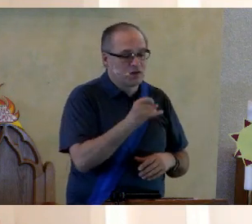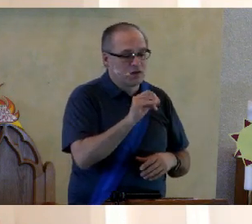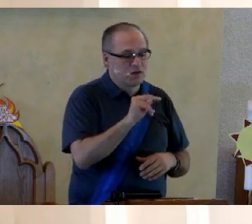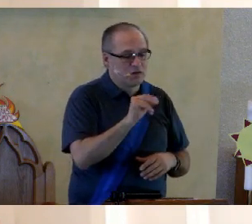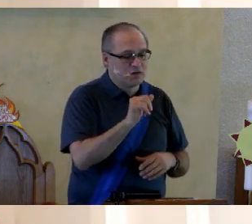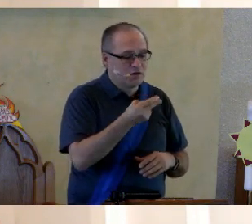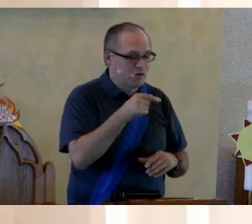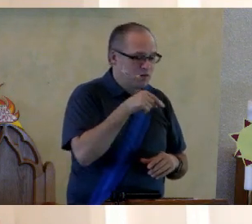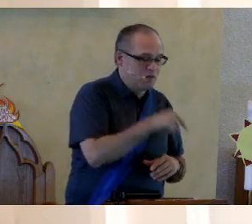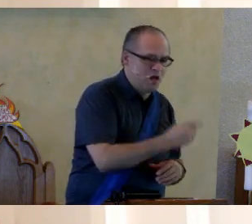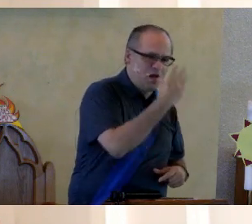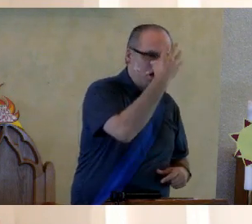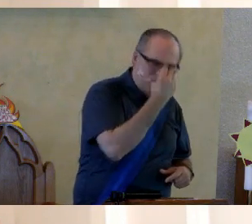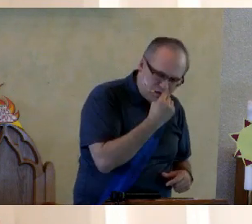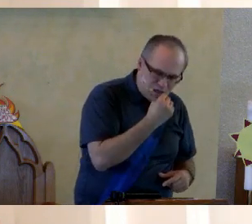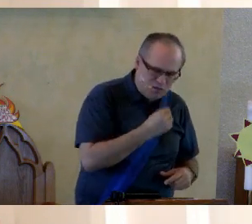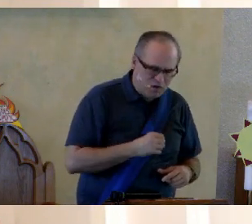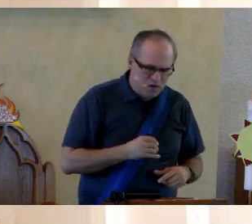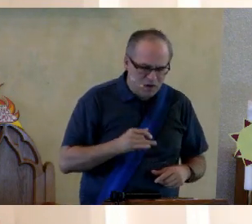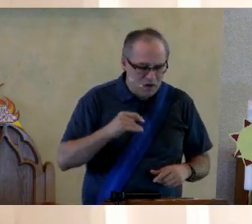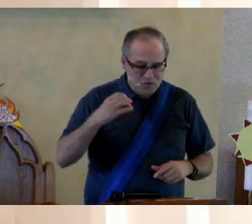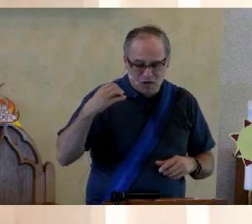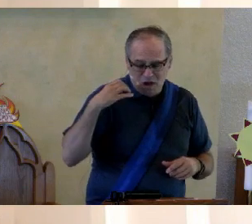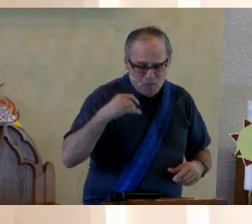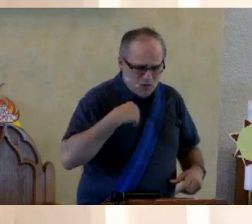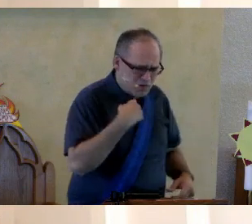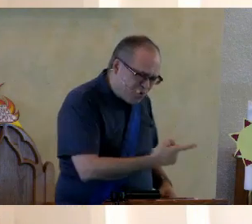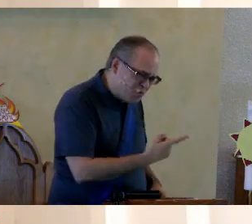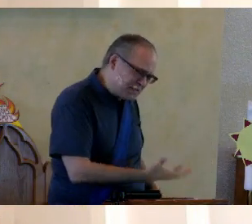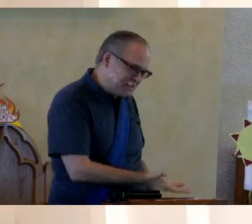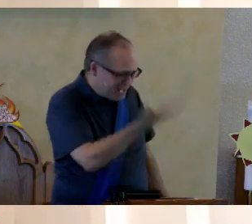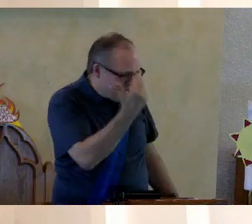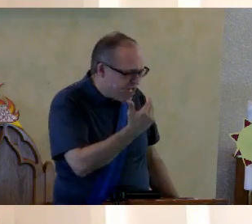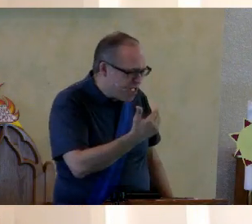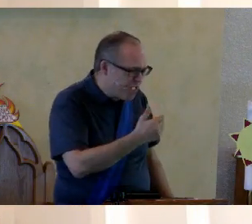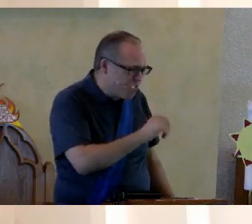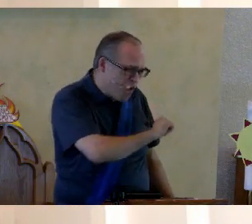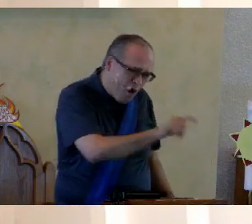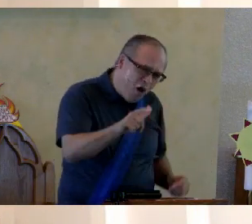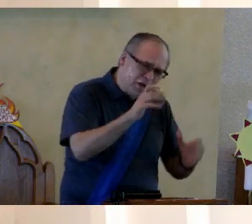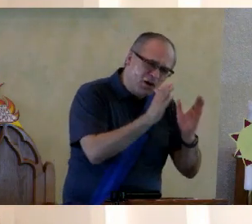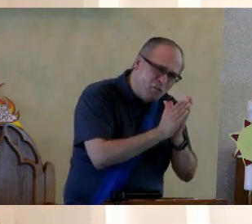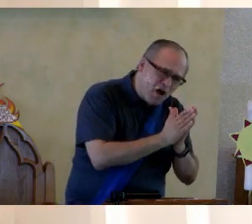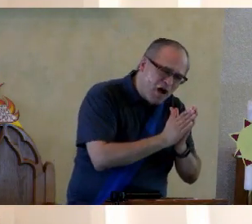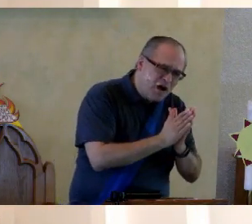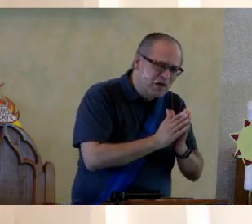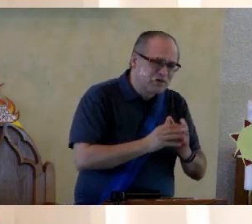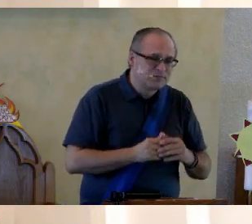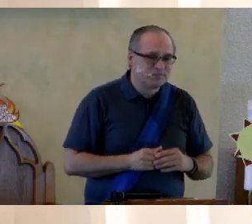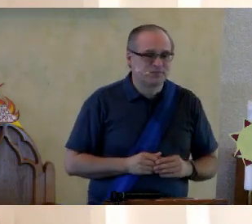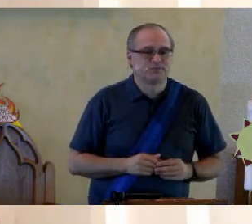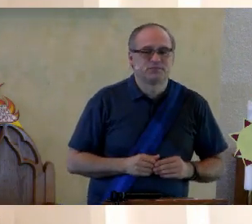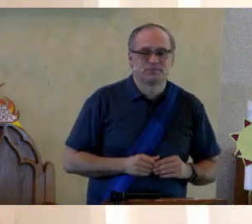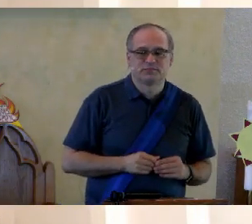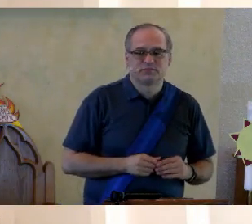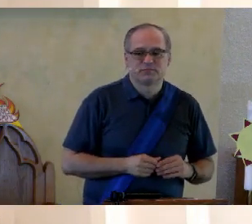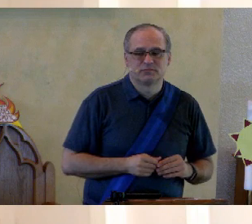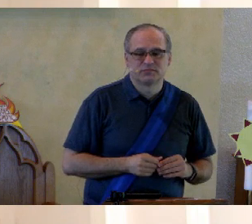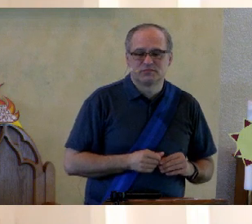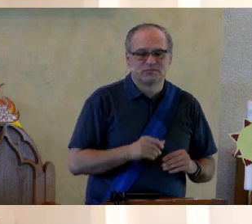him to get up and call on his God so that they wouldn't all die. How many of you know that there are no atheists